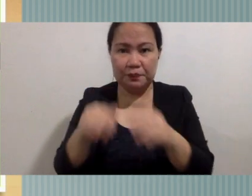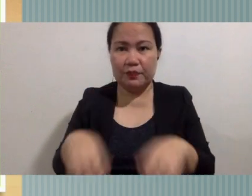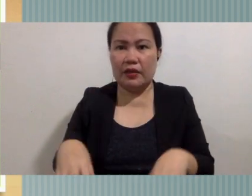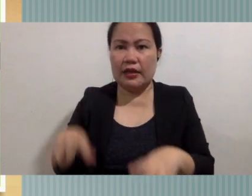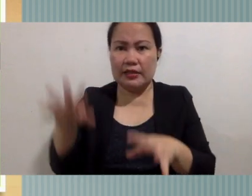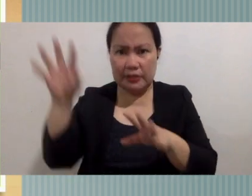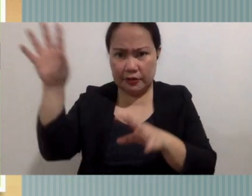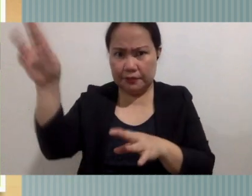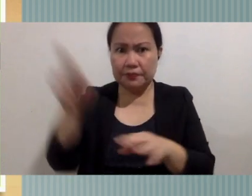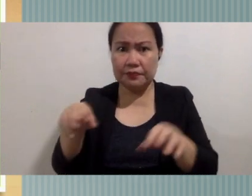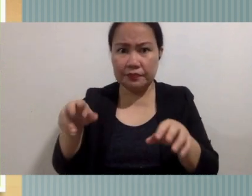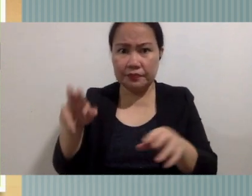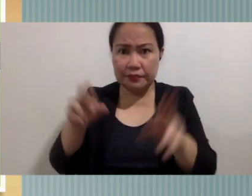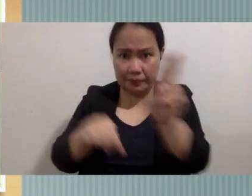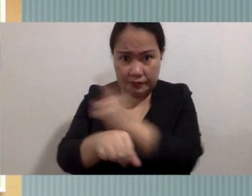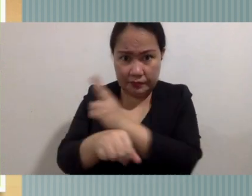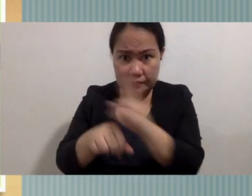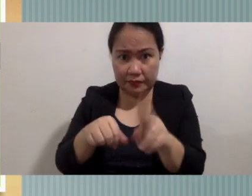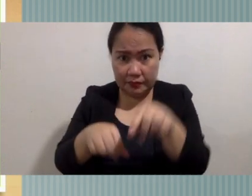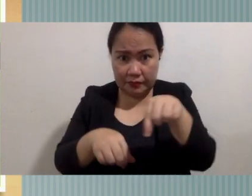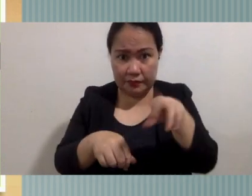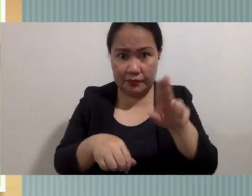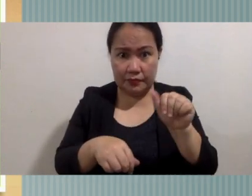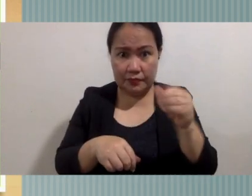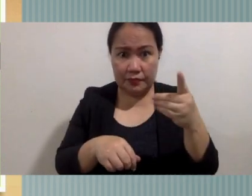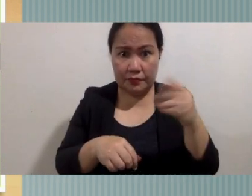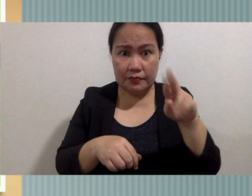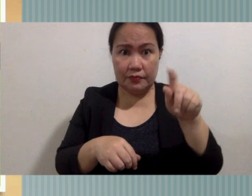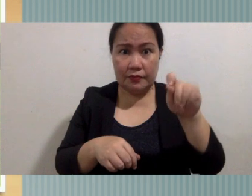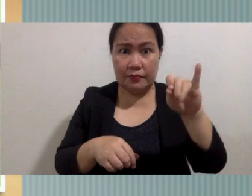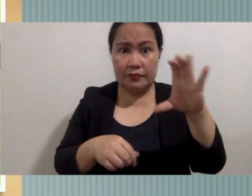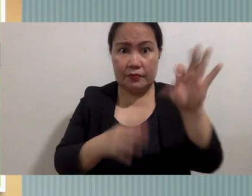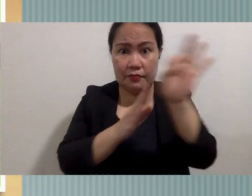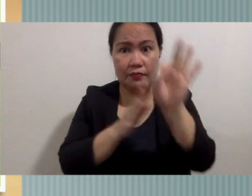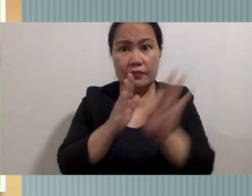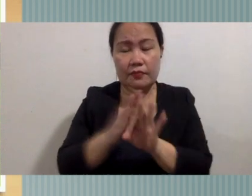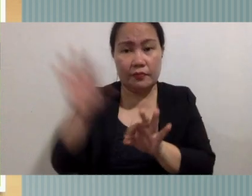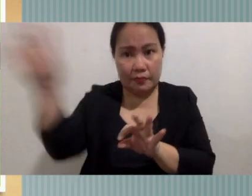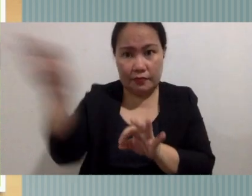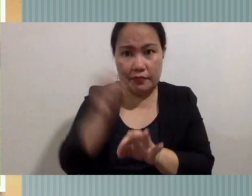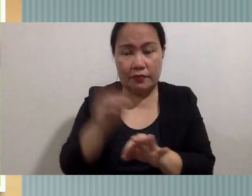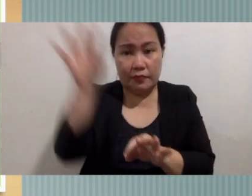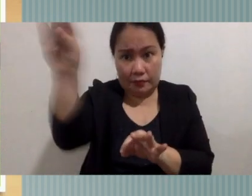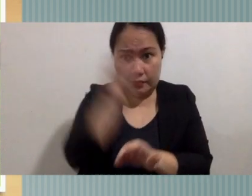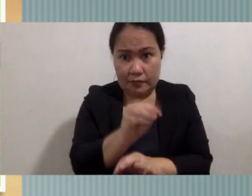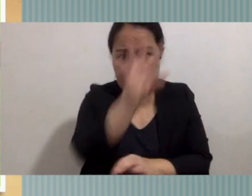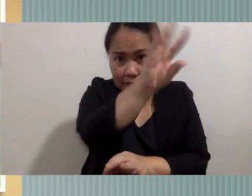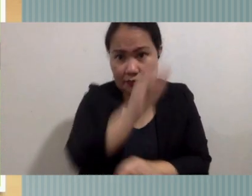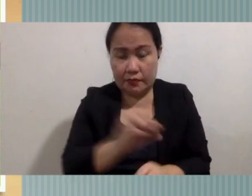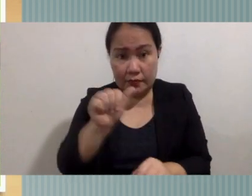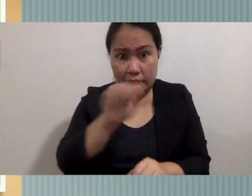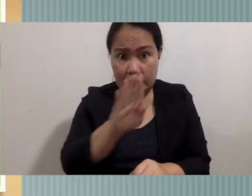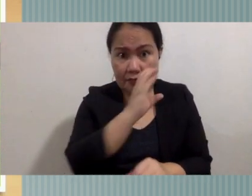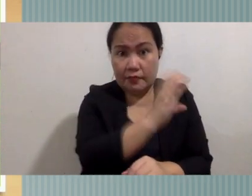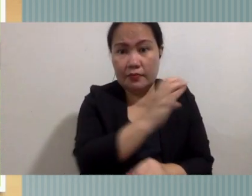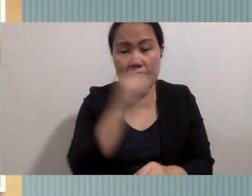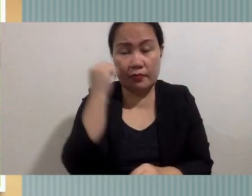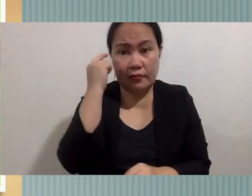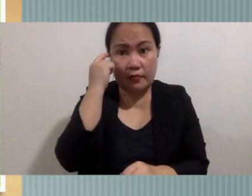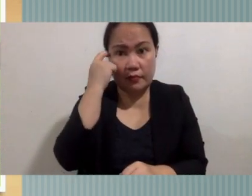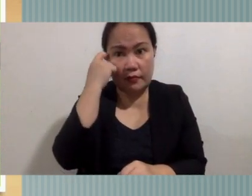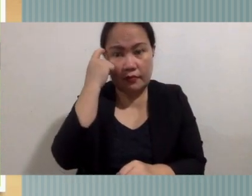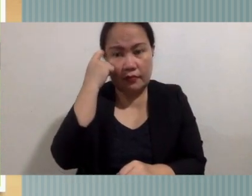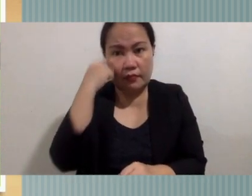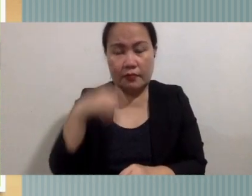formula. So let us substitute the values. Lagay natin si b. Our b is 7. So